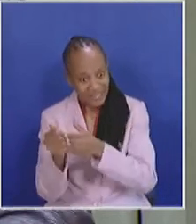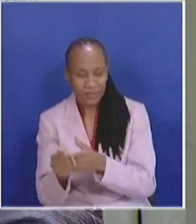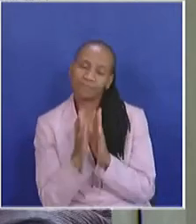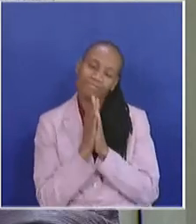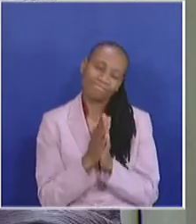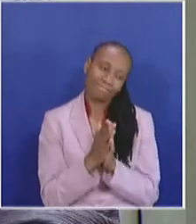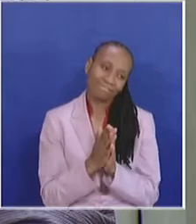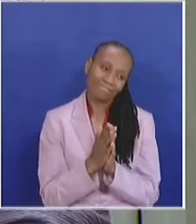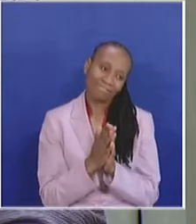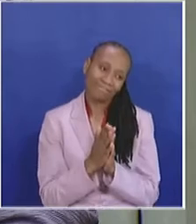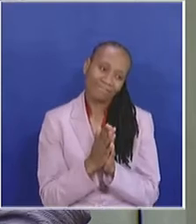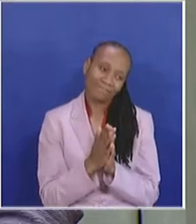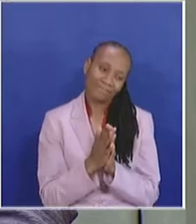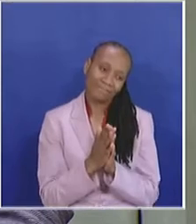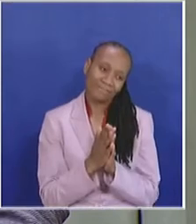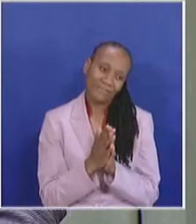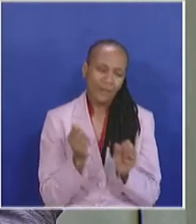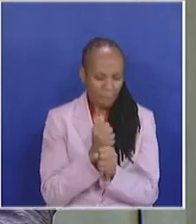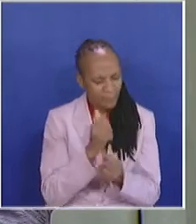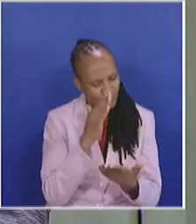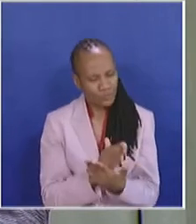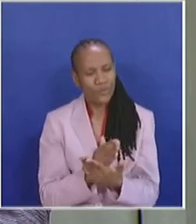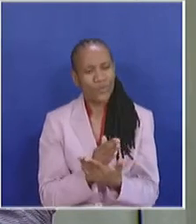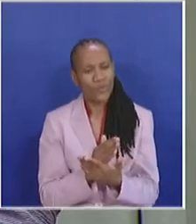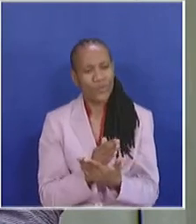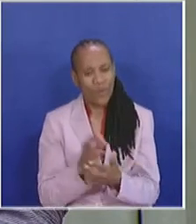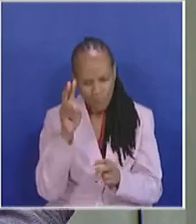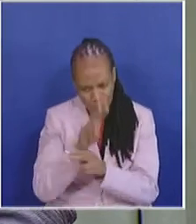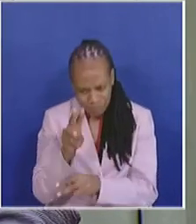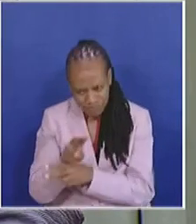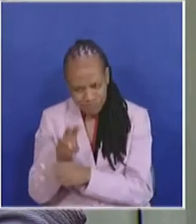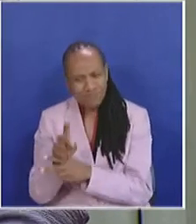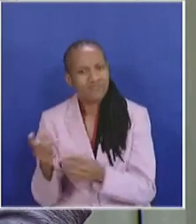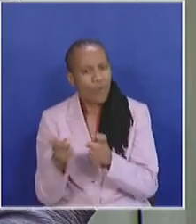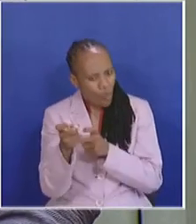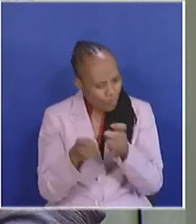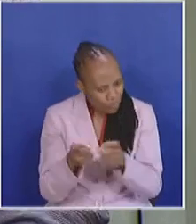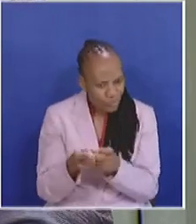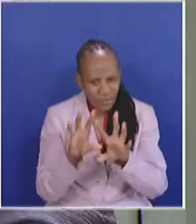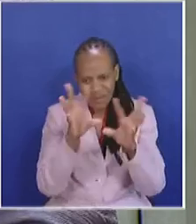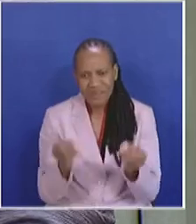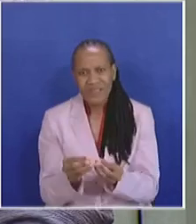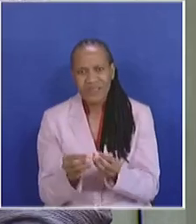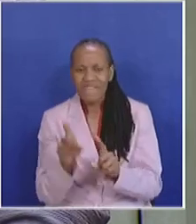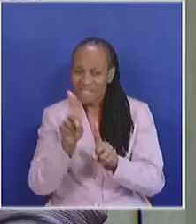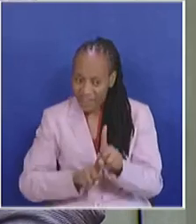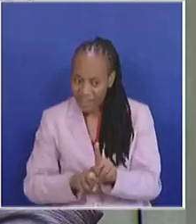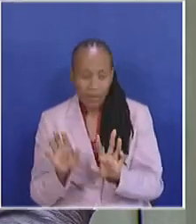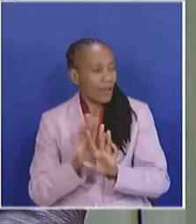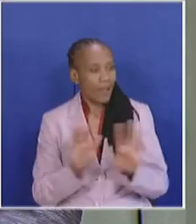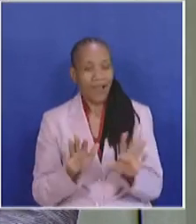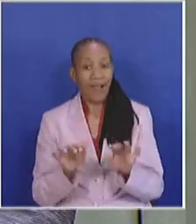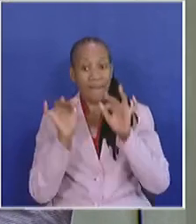district to ensure that they oversee and don't fail the people